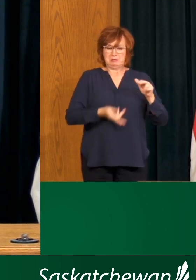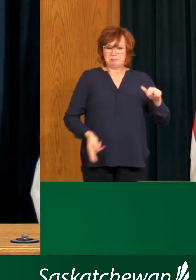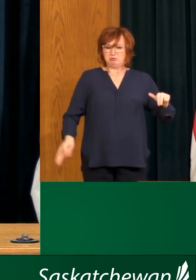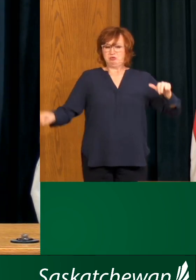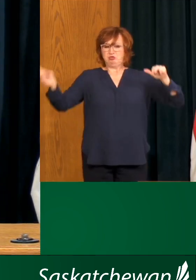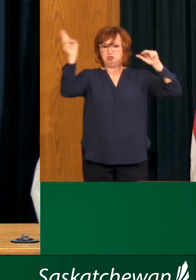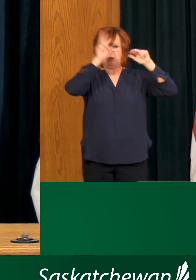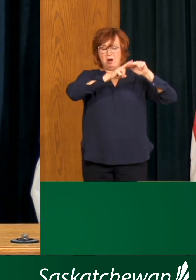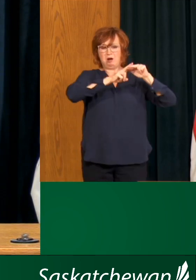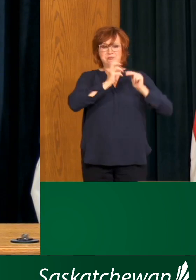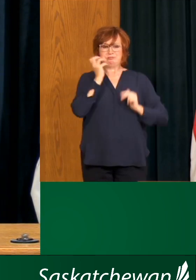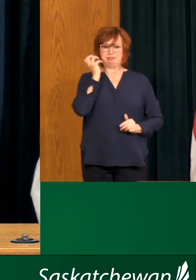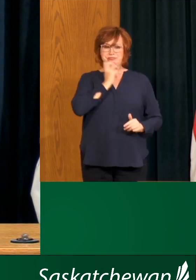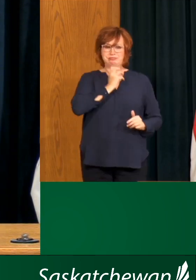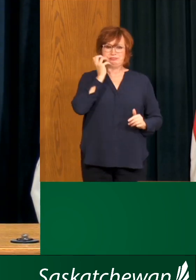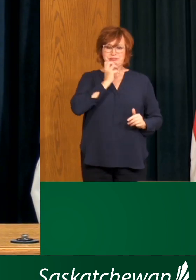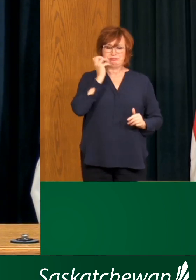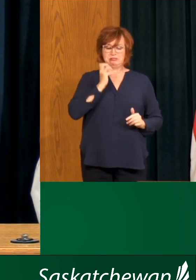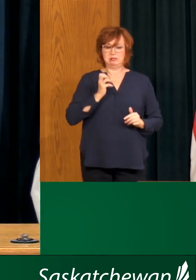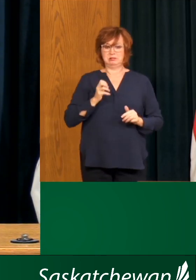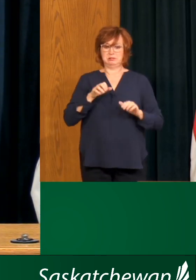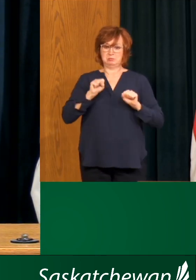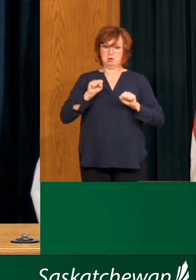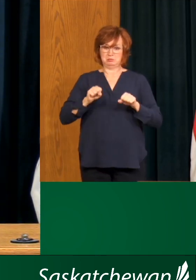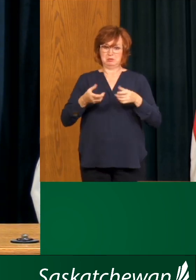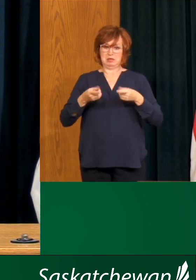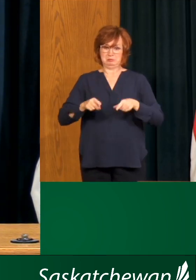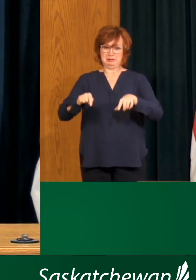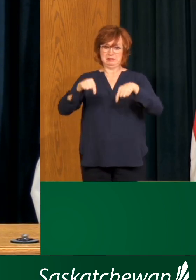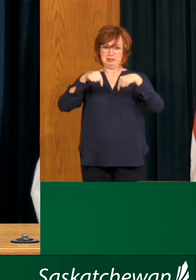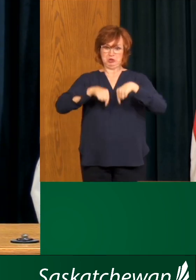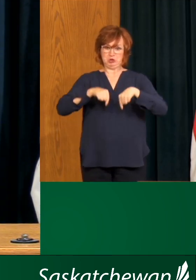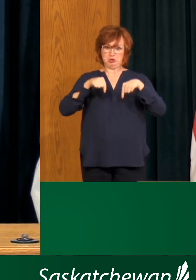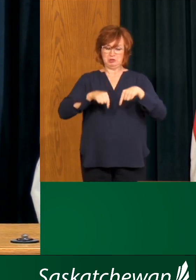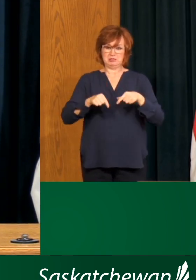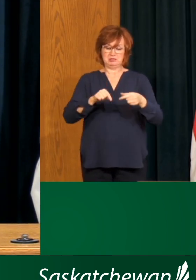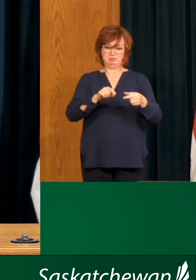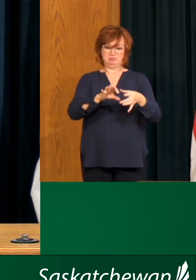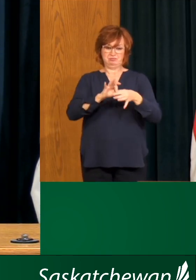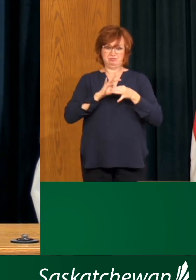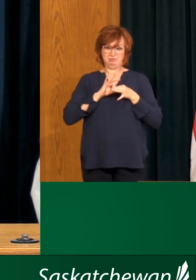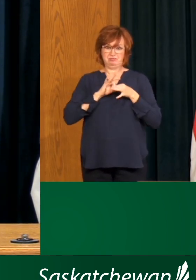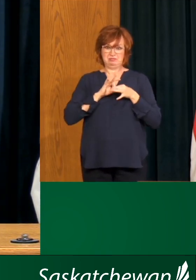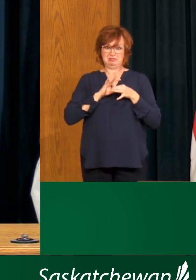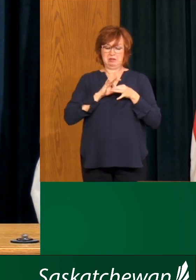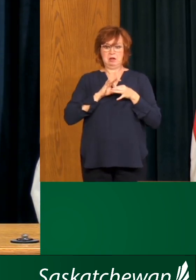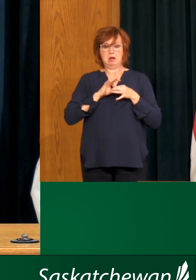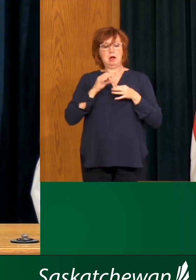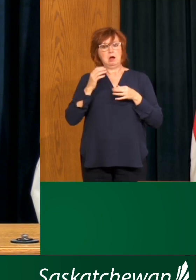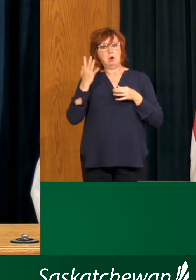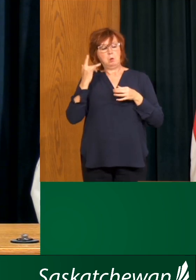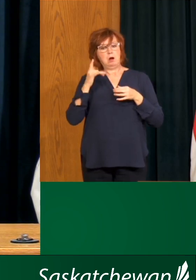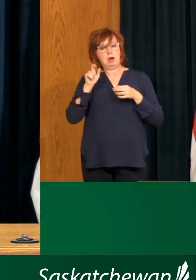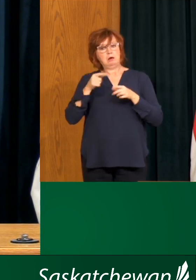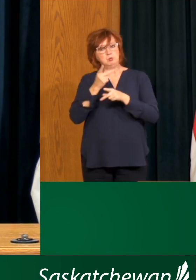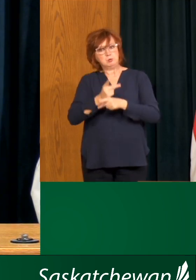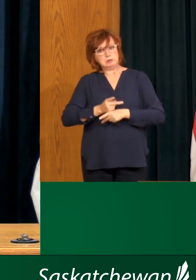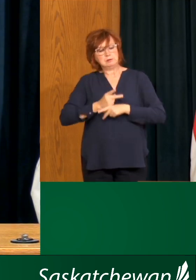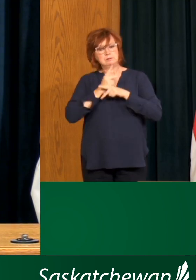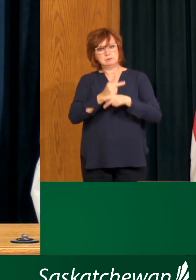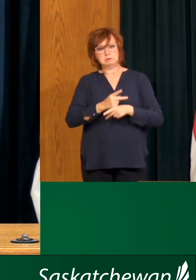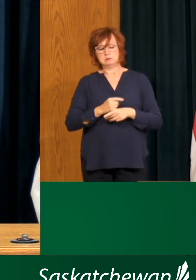happen, and it can happen very quickly if we are not careful. It's great that things here are getting more or less back to